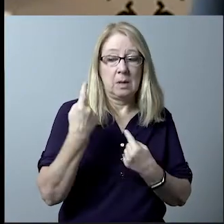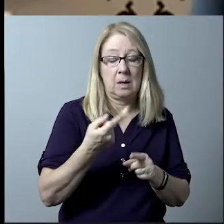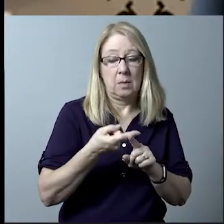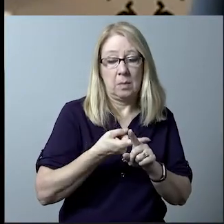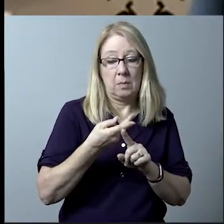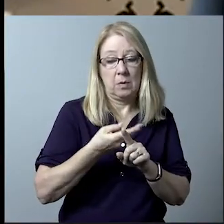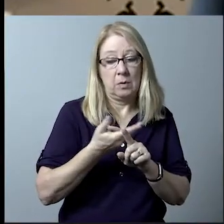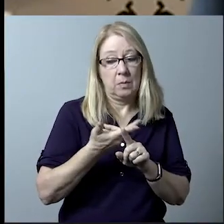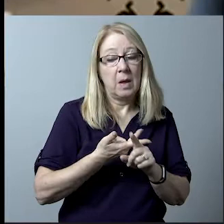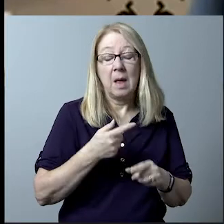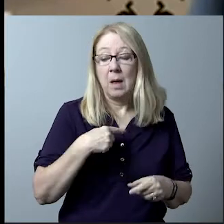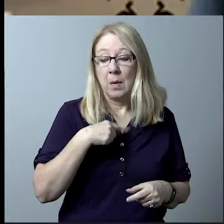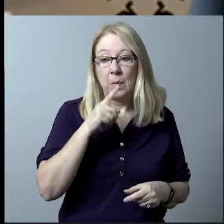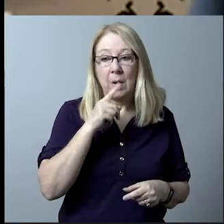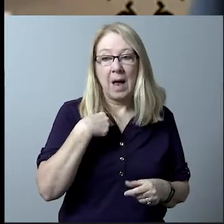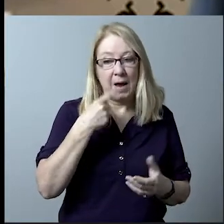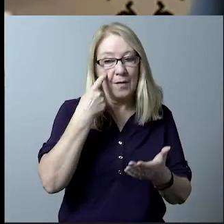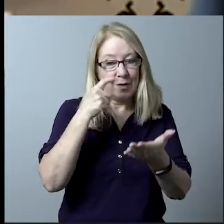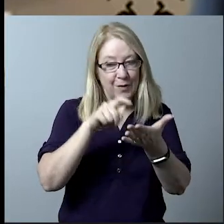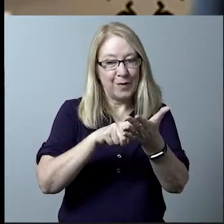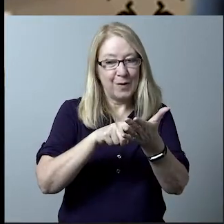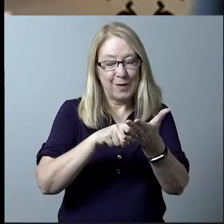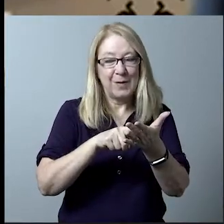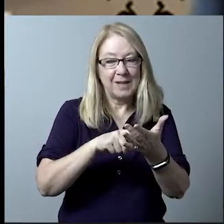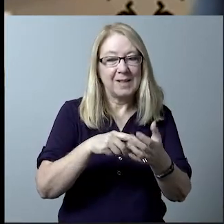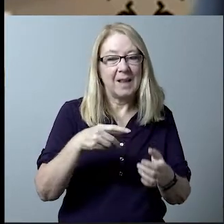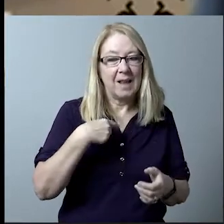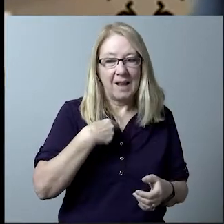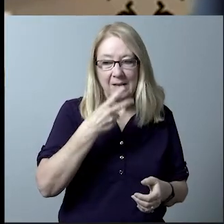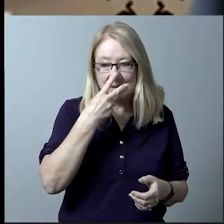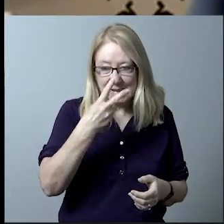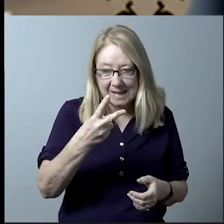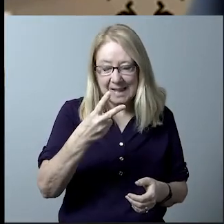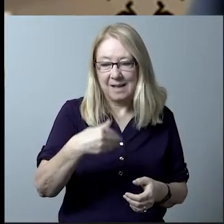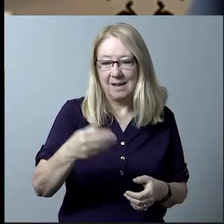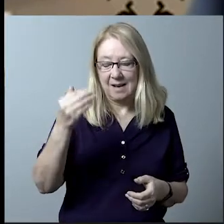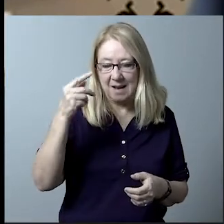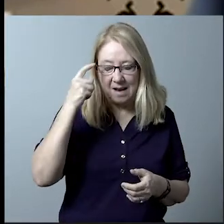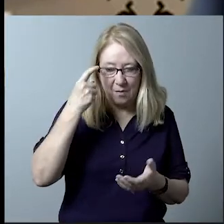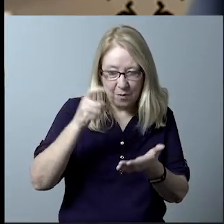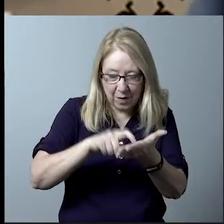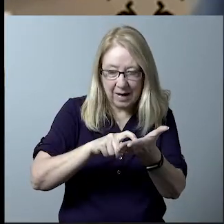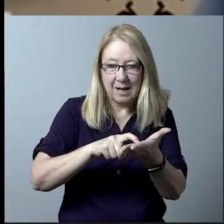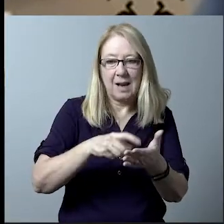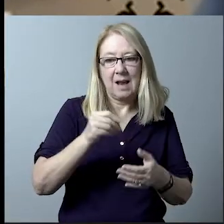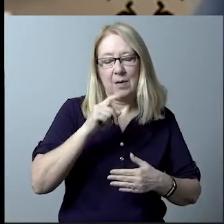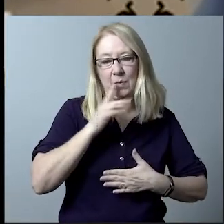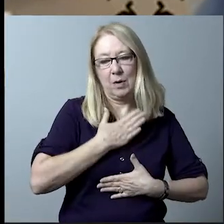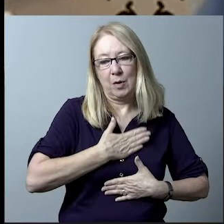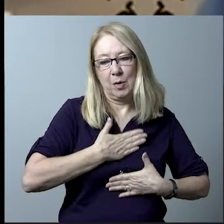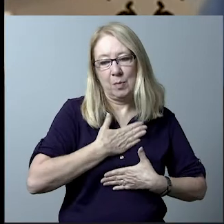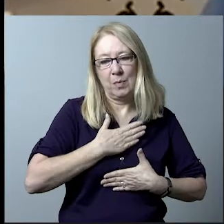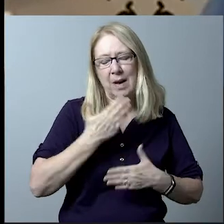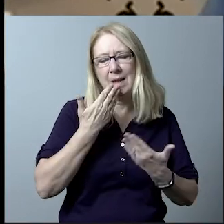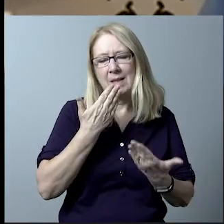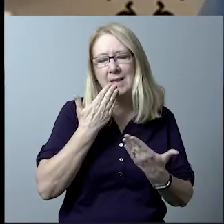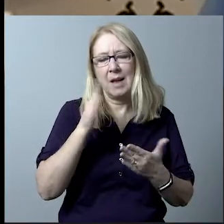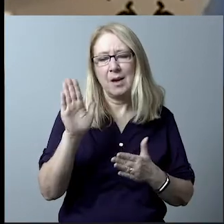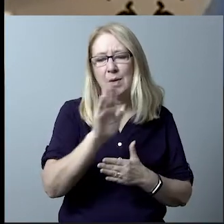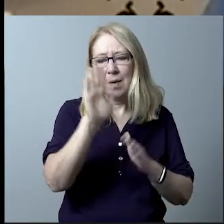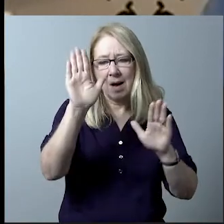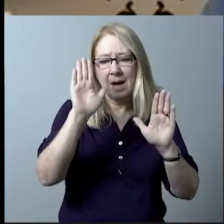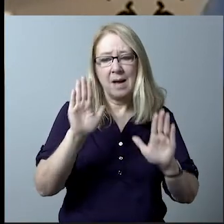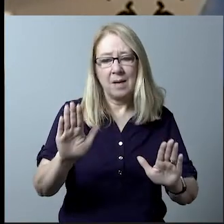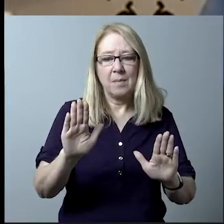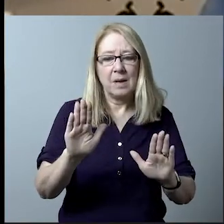months. Your efforts are not invisible. They are seen, acknowledged, and appreciated.